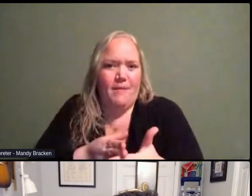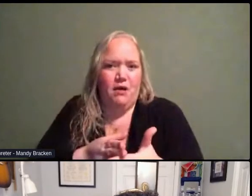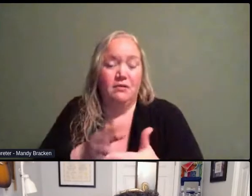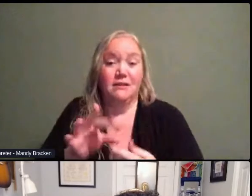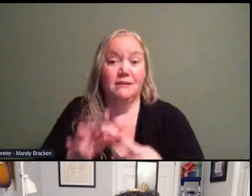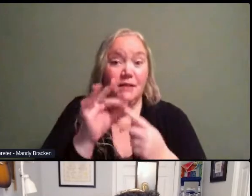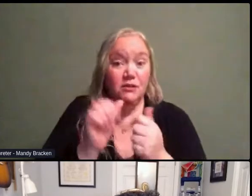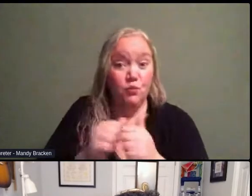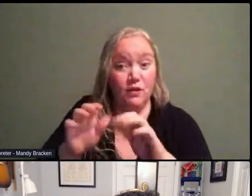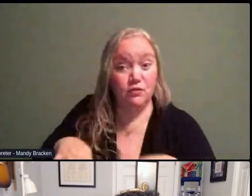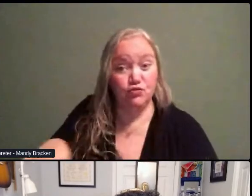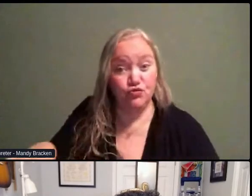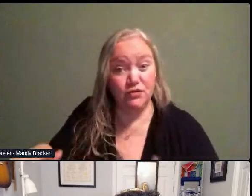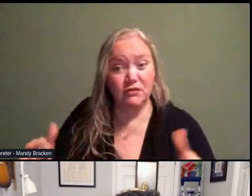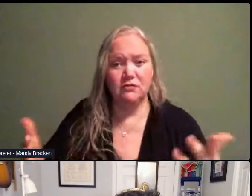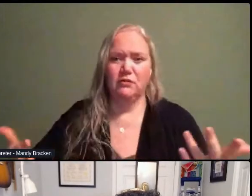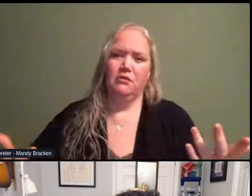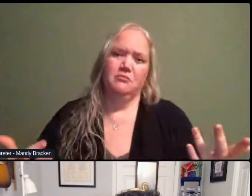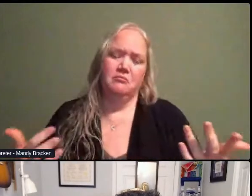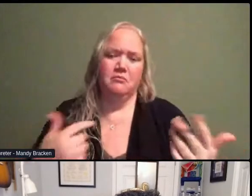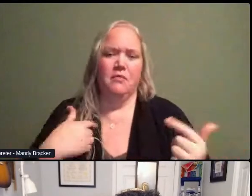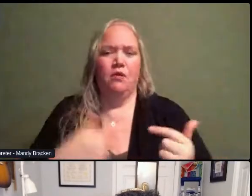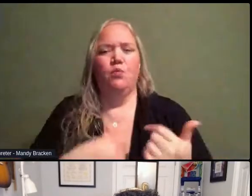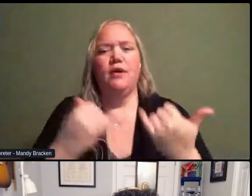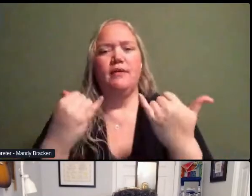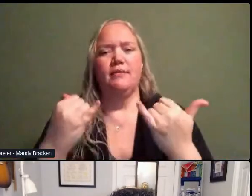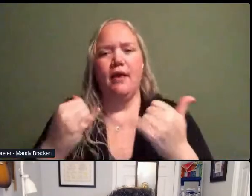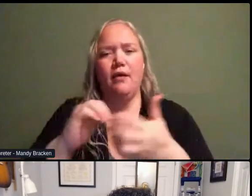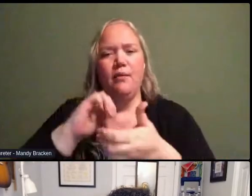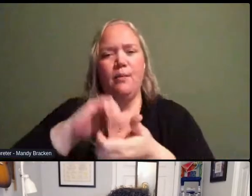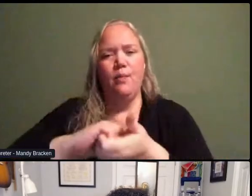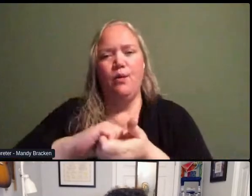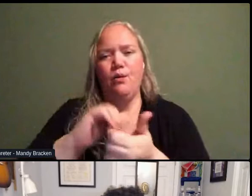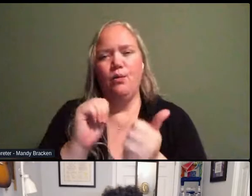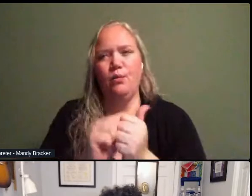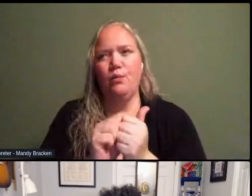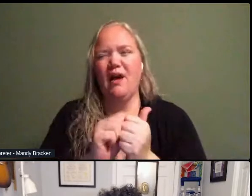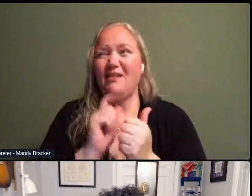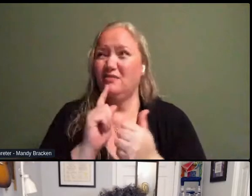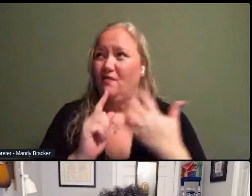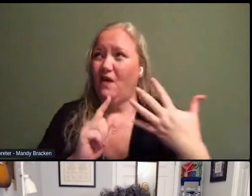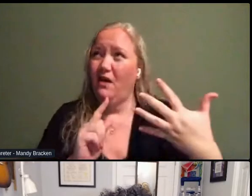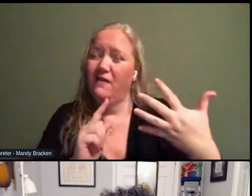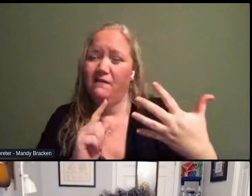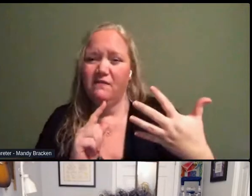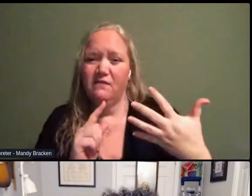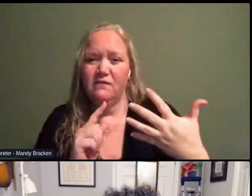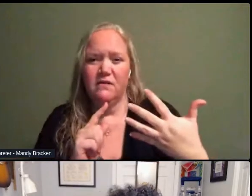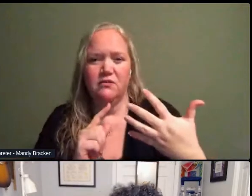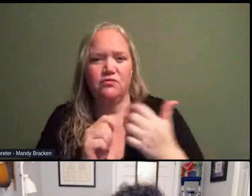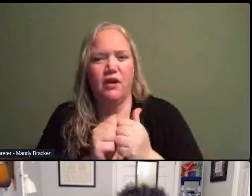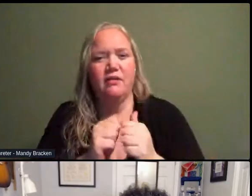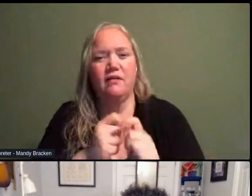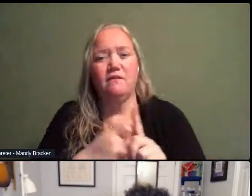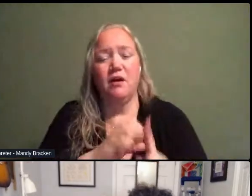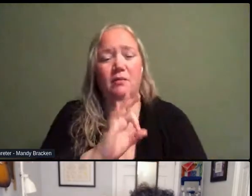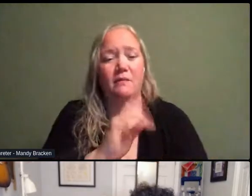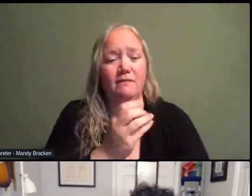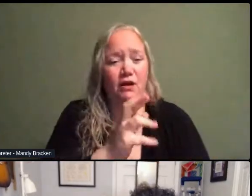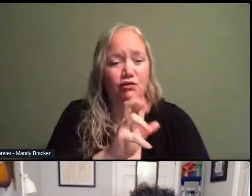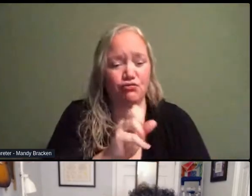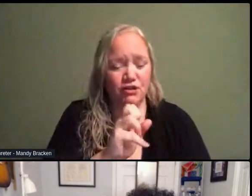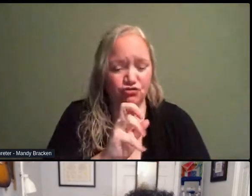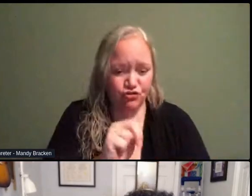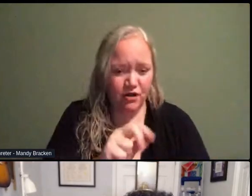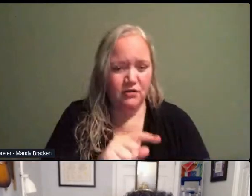we're now partnering with there's actually 5 of us who've come together from the Federation, from Sojourn, and people who are not affiliated with Jewish